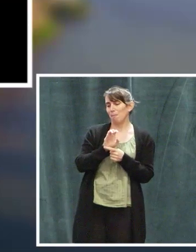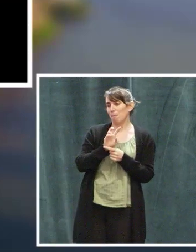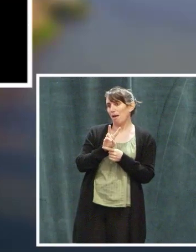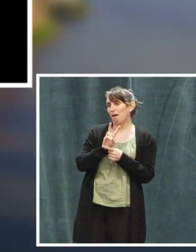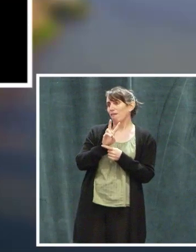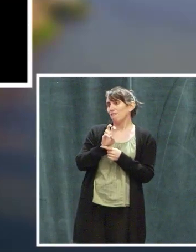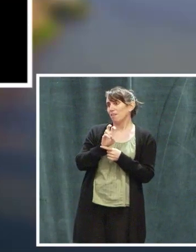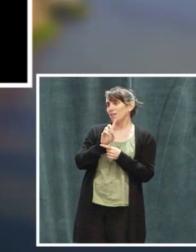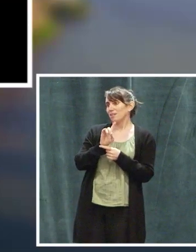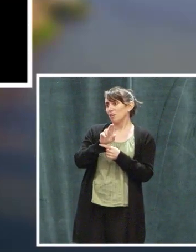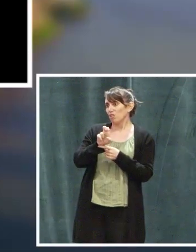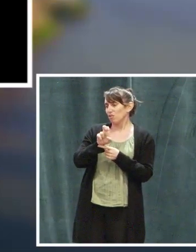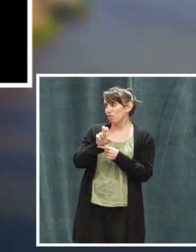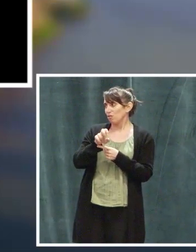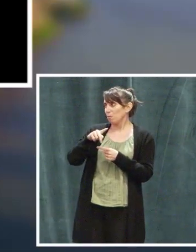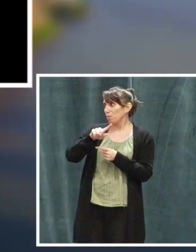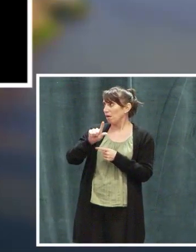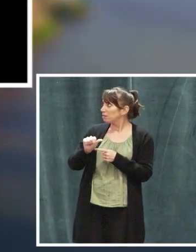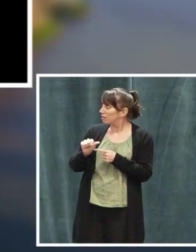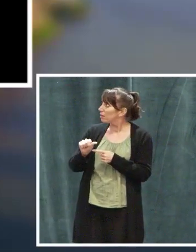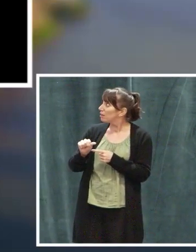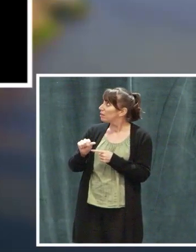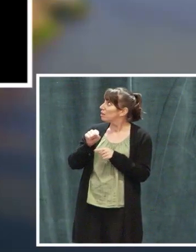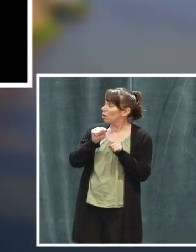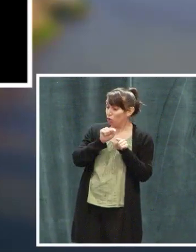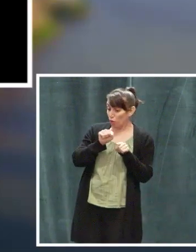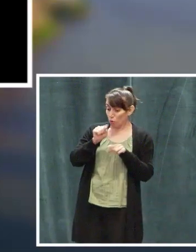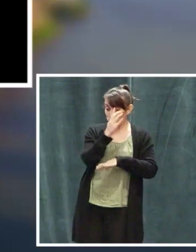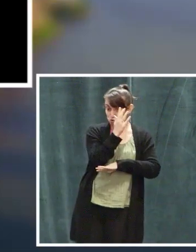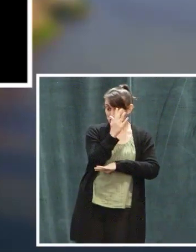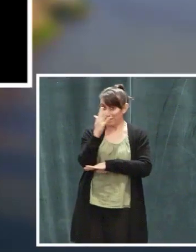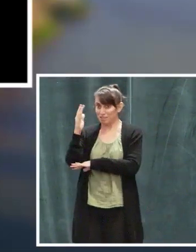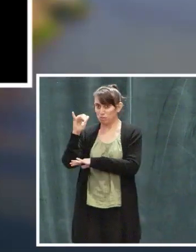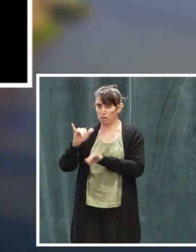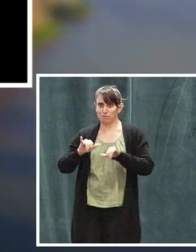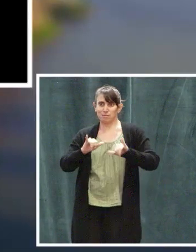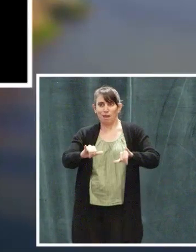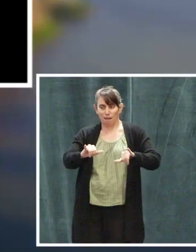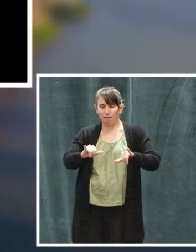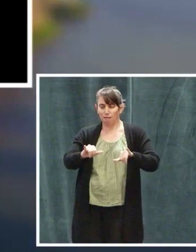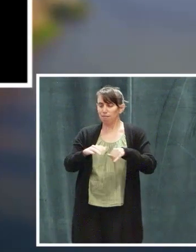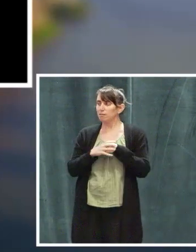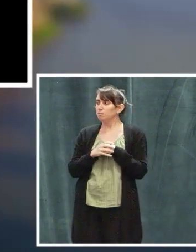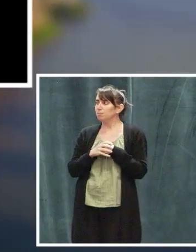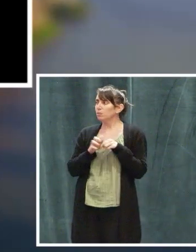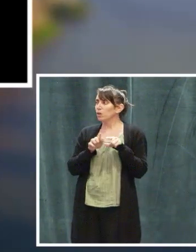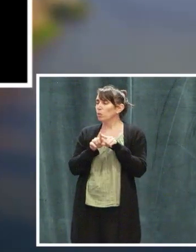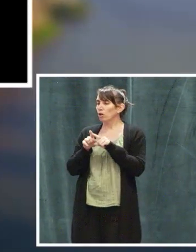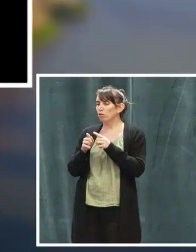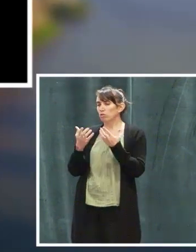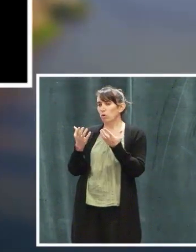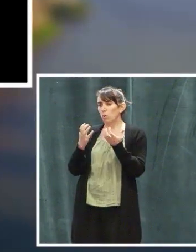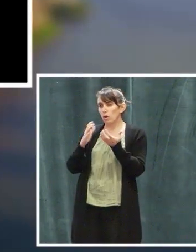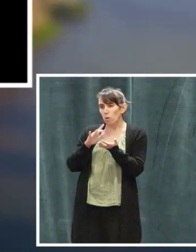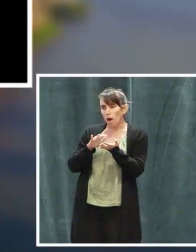those large trees here where the limit of work jogs in are all going to stay right where they are today. We've also looked at optimizing